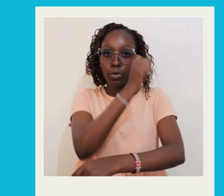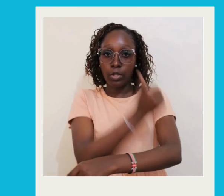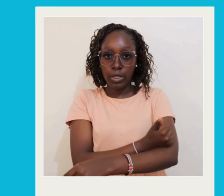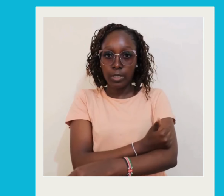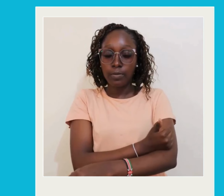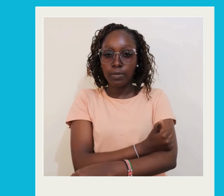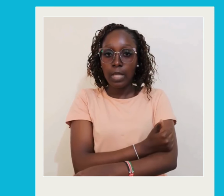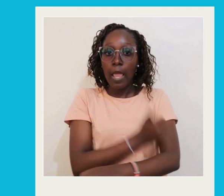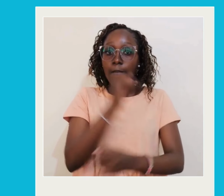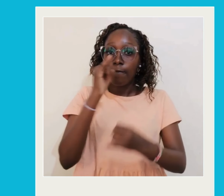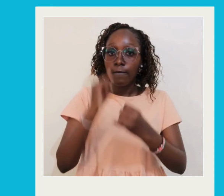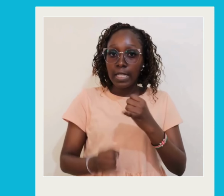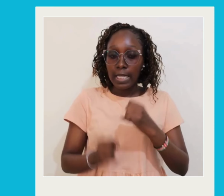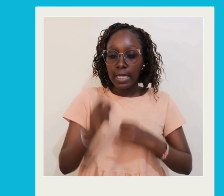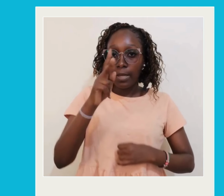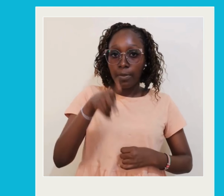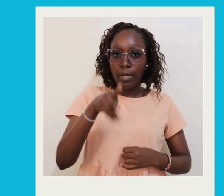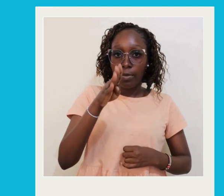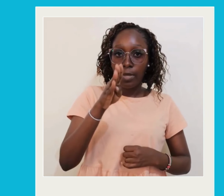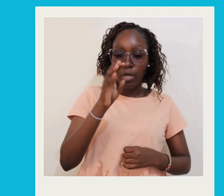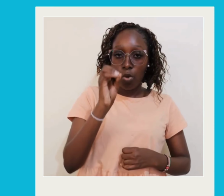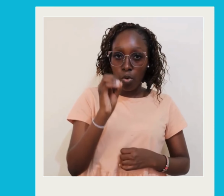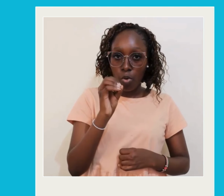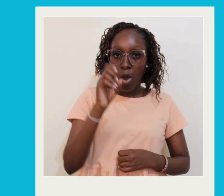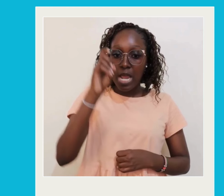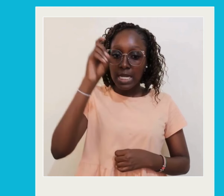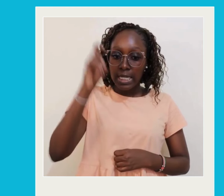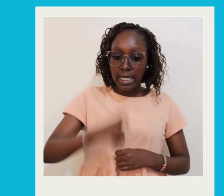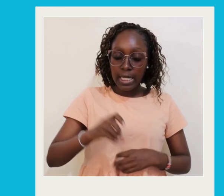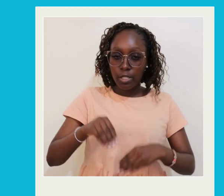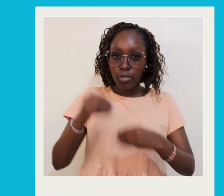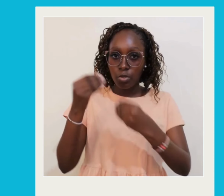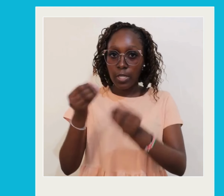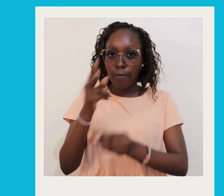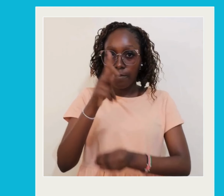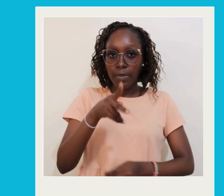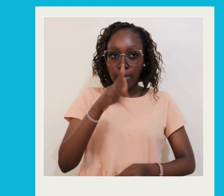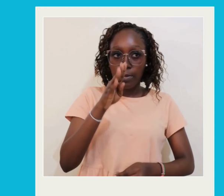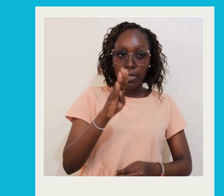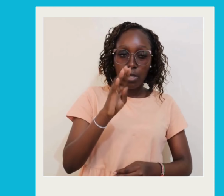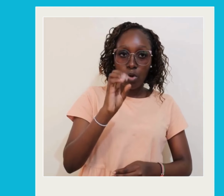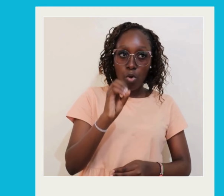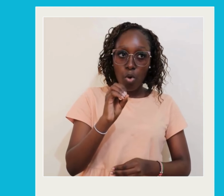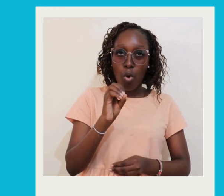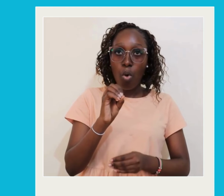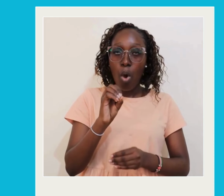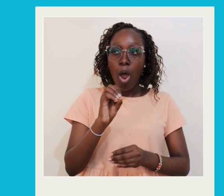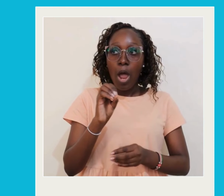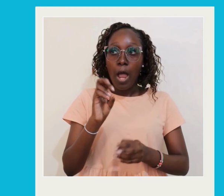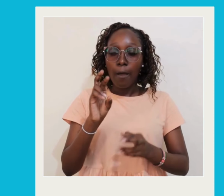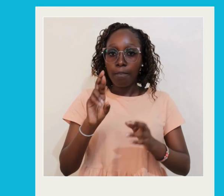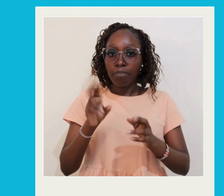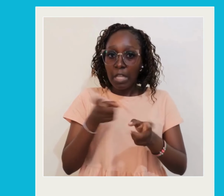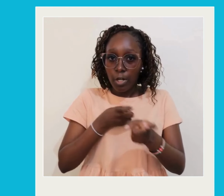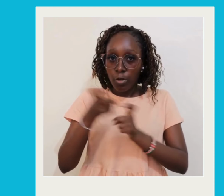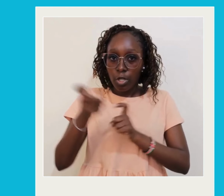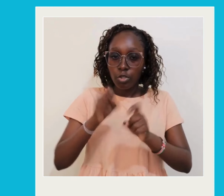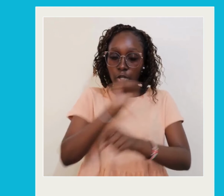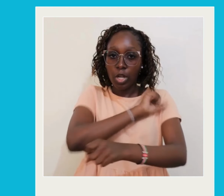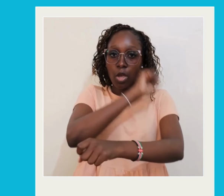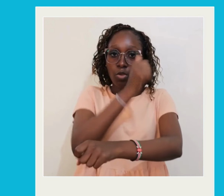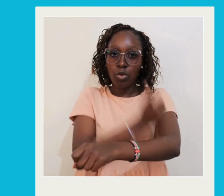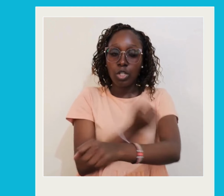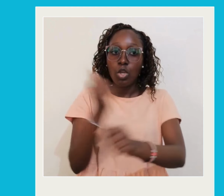and annual activity reports to the PBO Regulatory Authority. Finally,